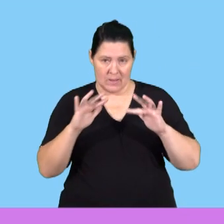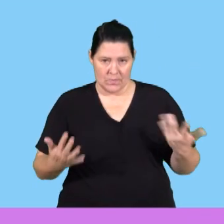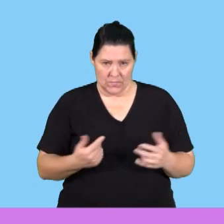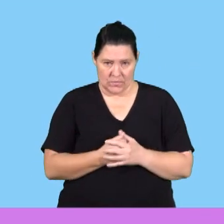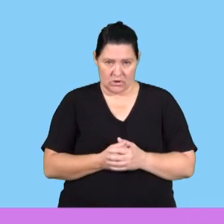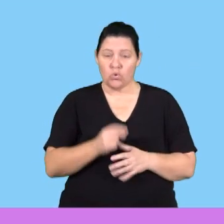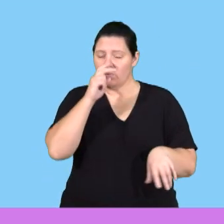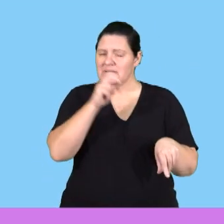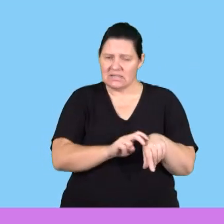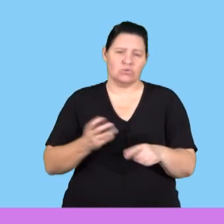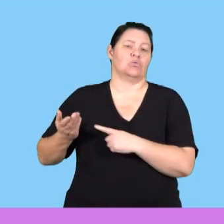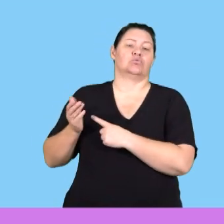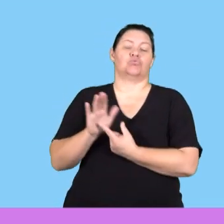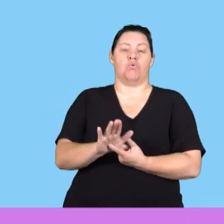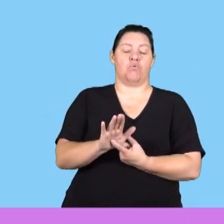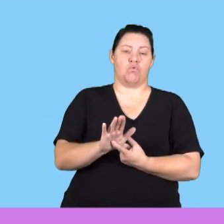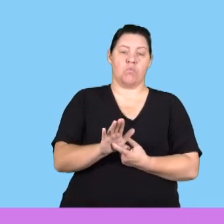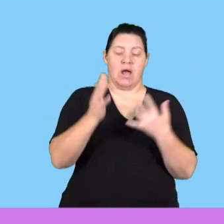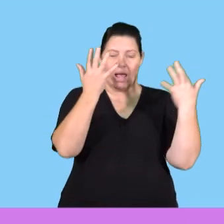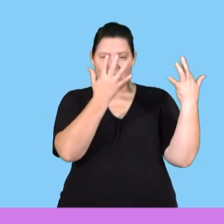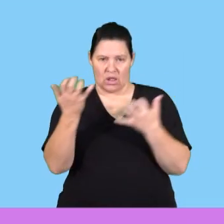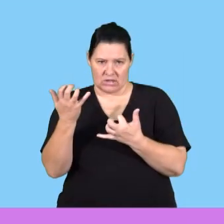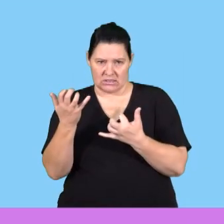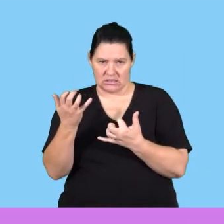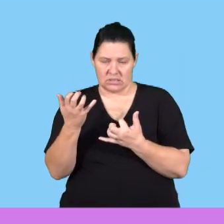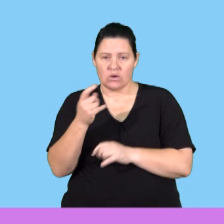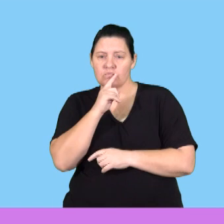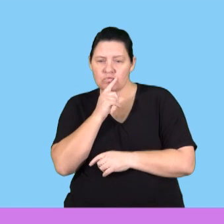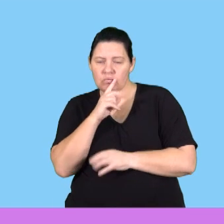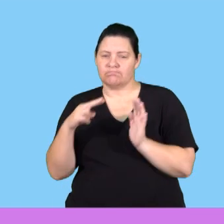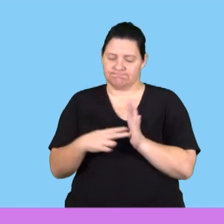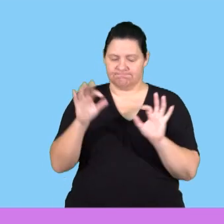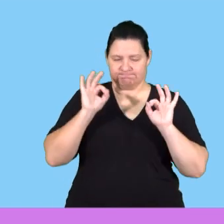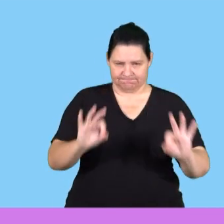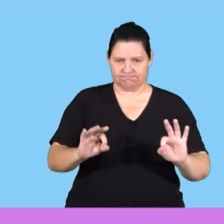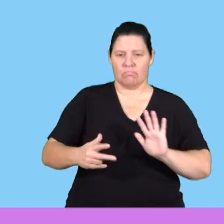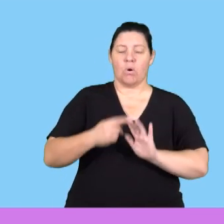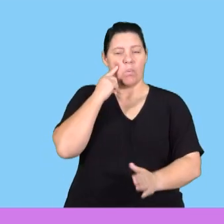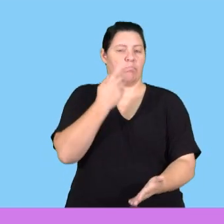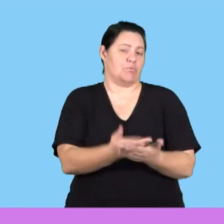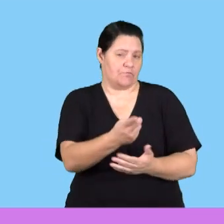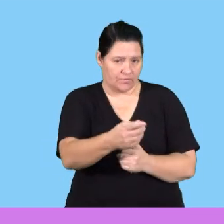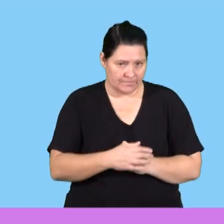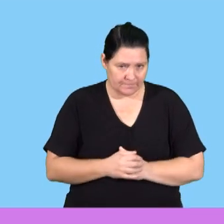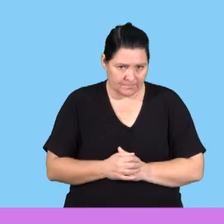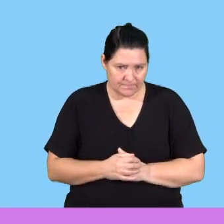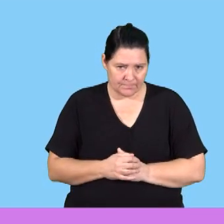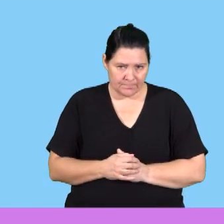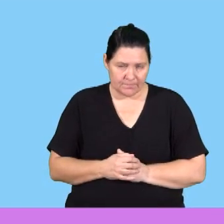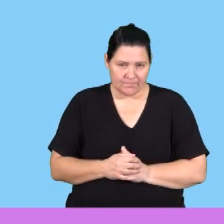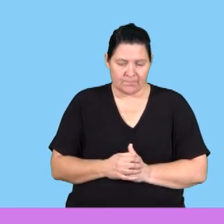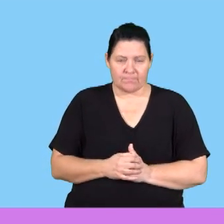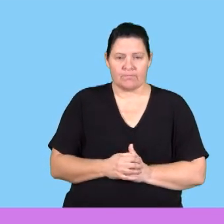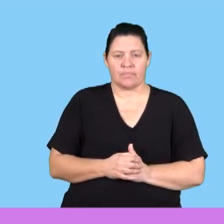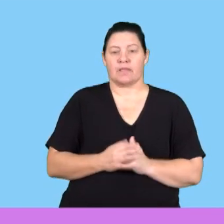all calculations, right? So you need to show calculations in order to validate your reasoning, right? Or